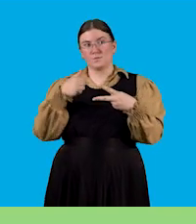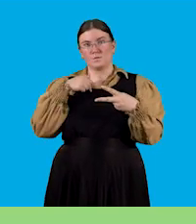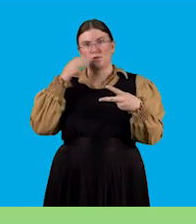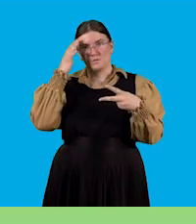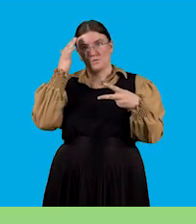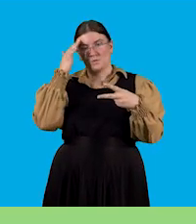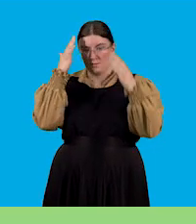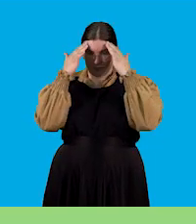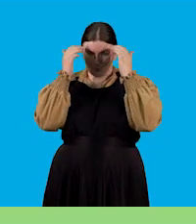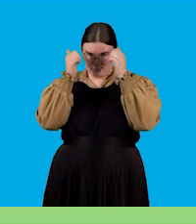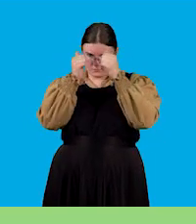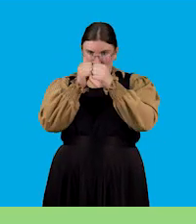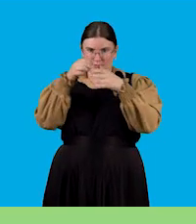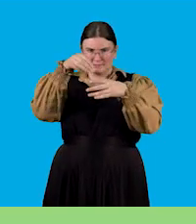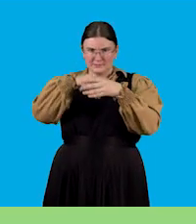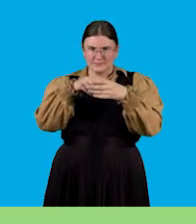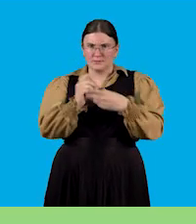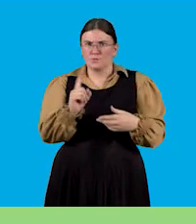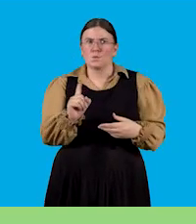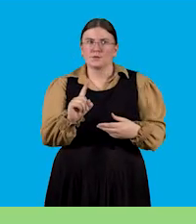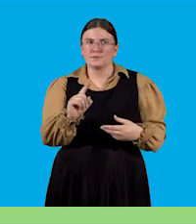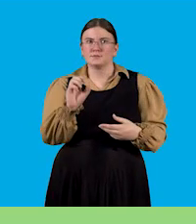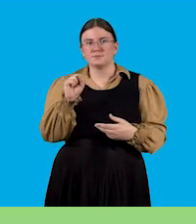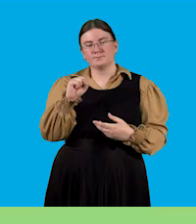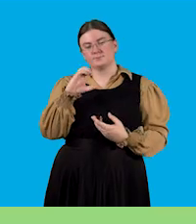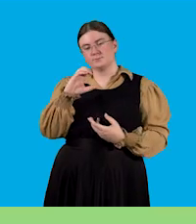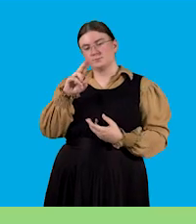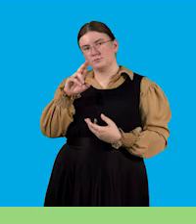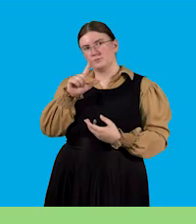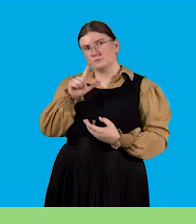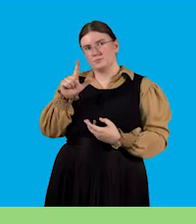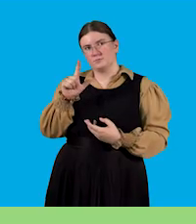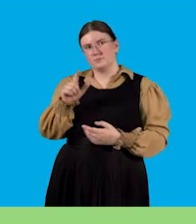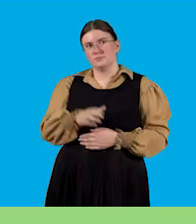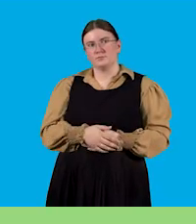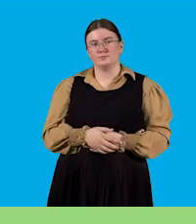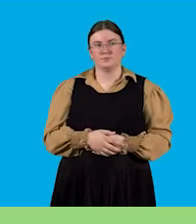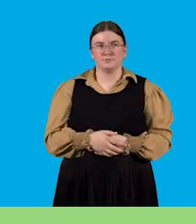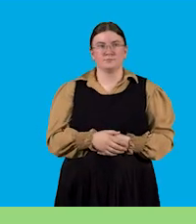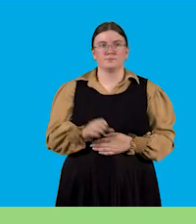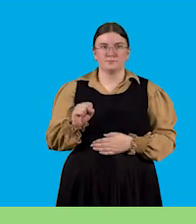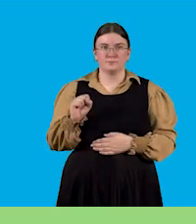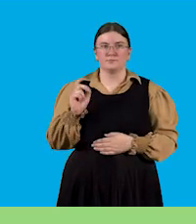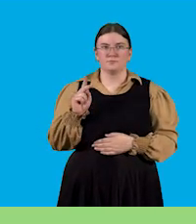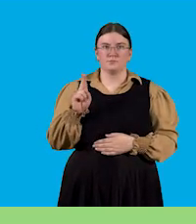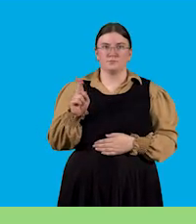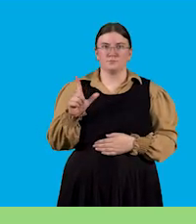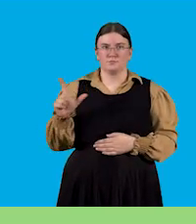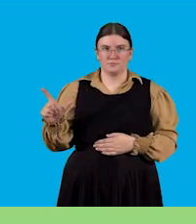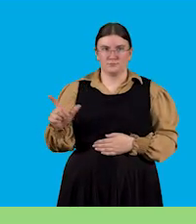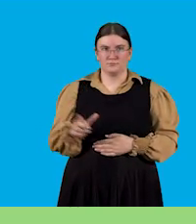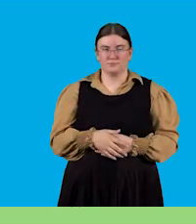So we know that the brain is enclosed and protected by the skull,